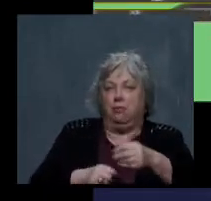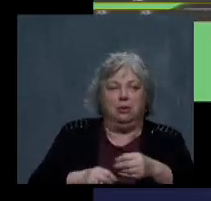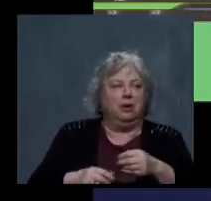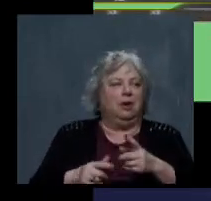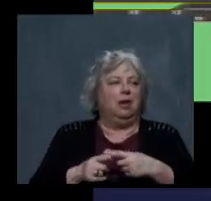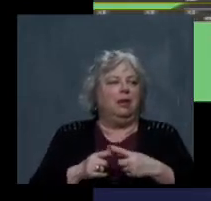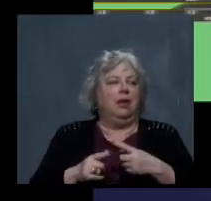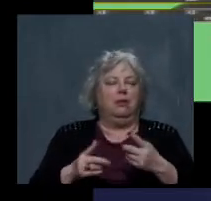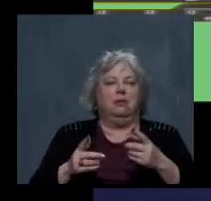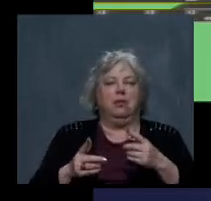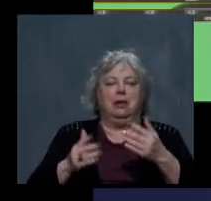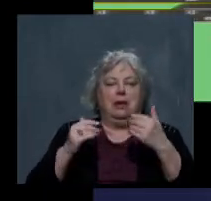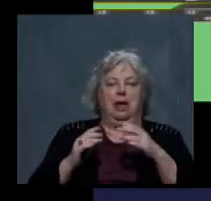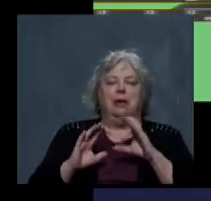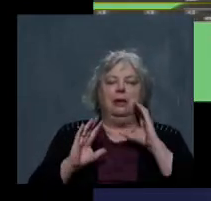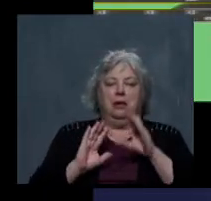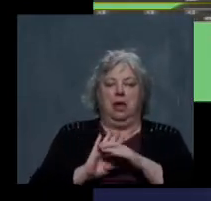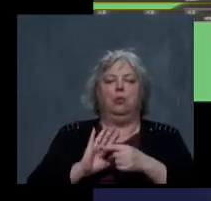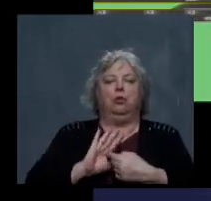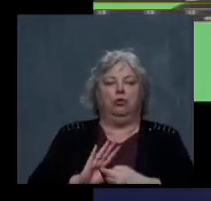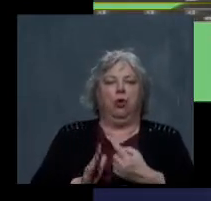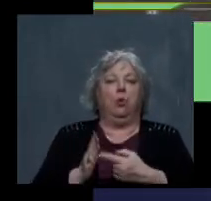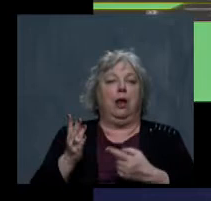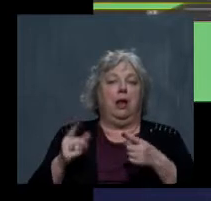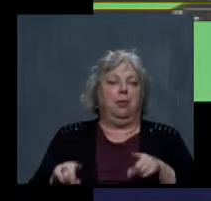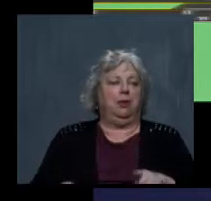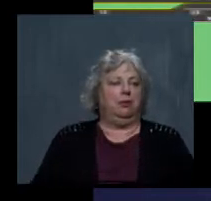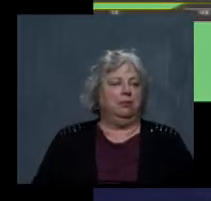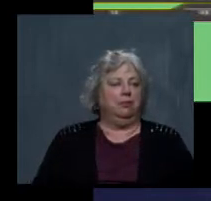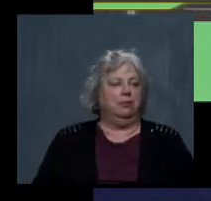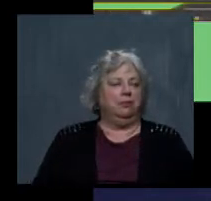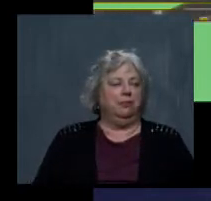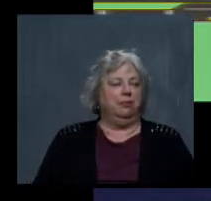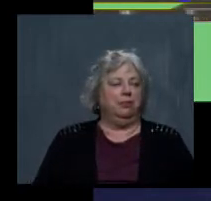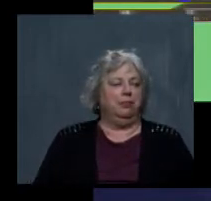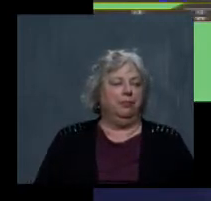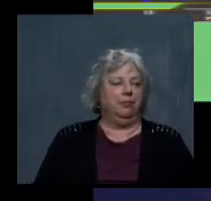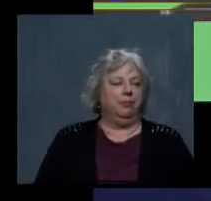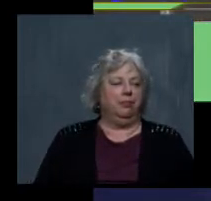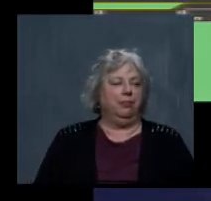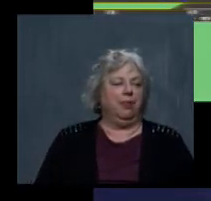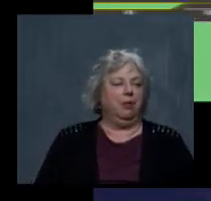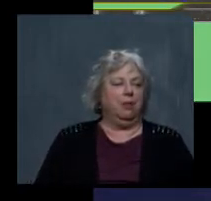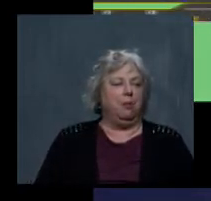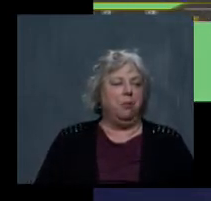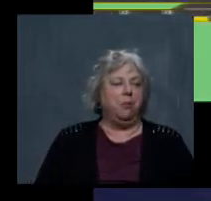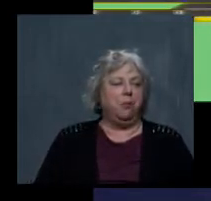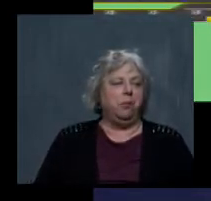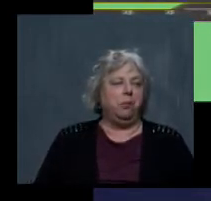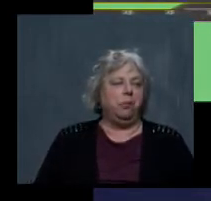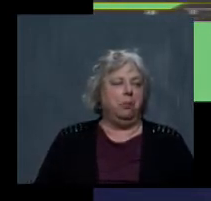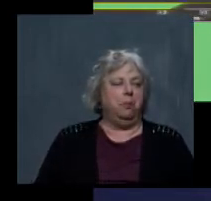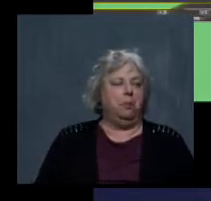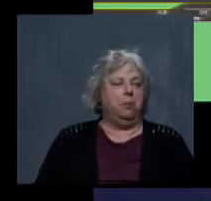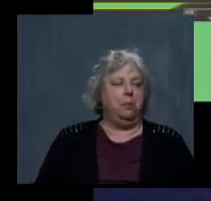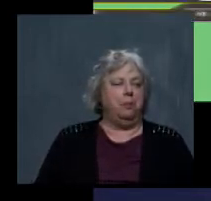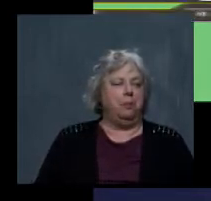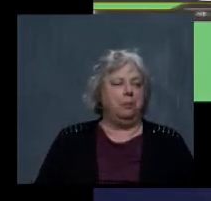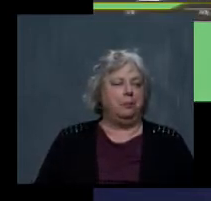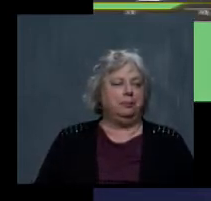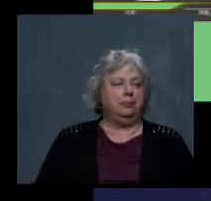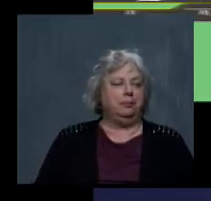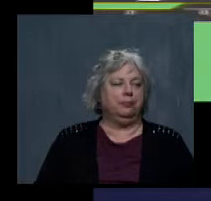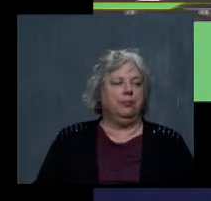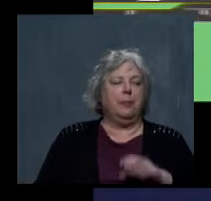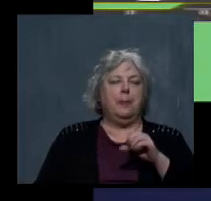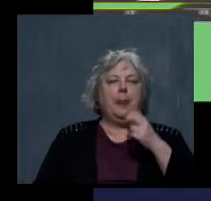the next slide will show the problem. This is still this, you know, the queuing on the north leg. You can see,